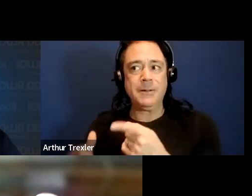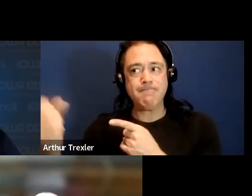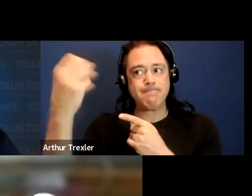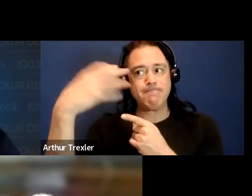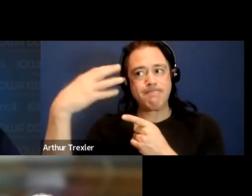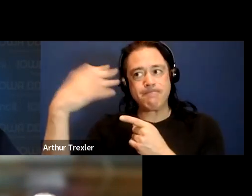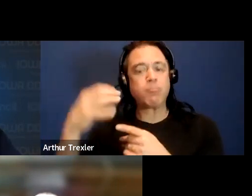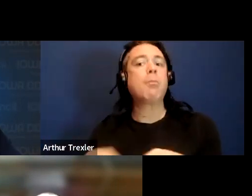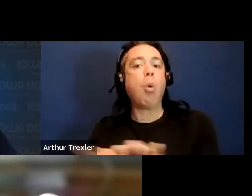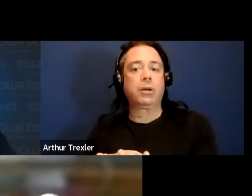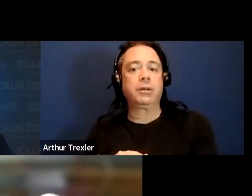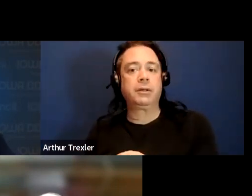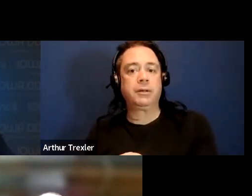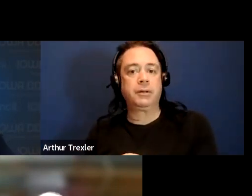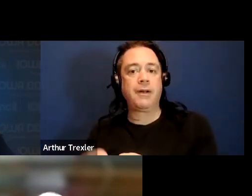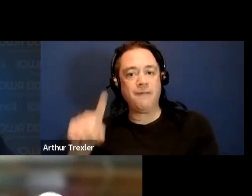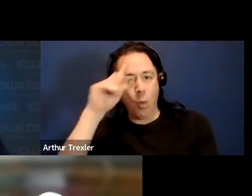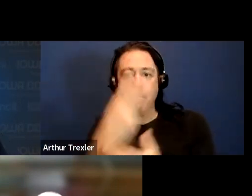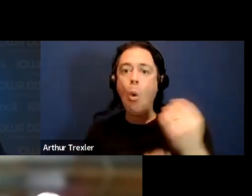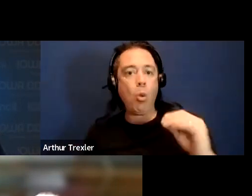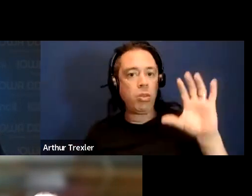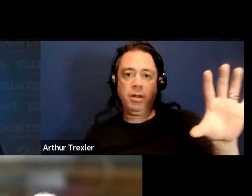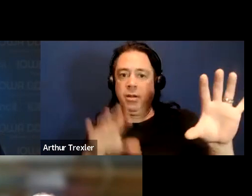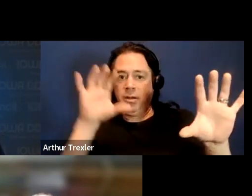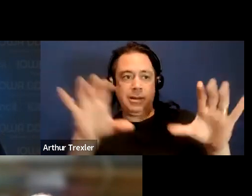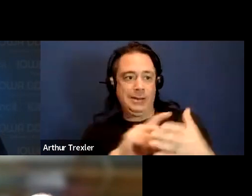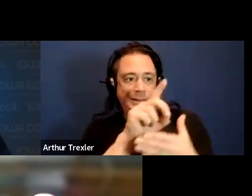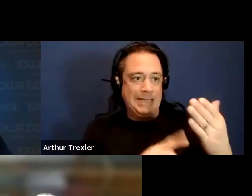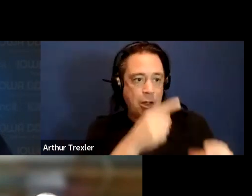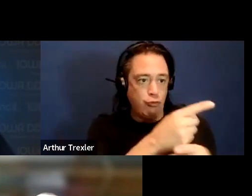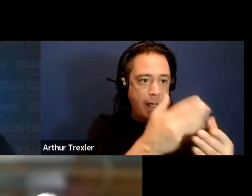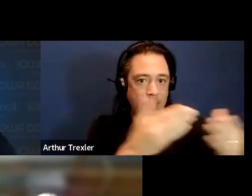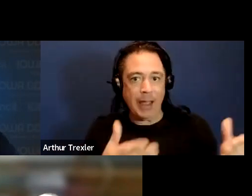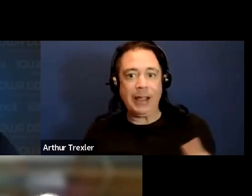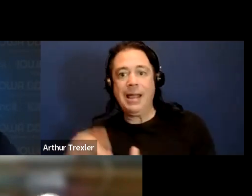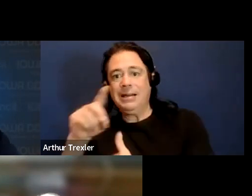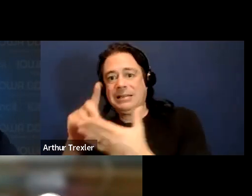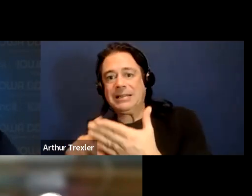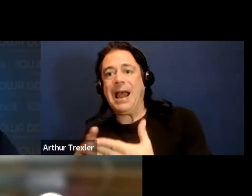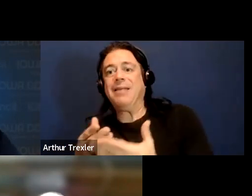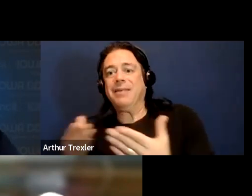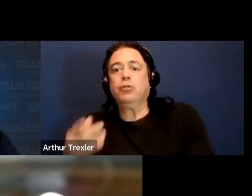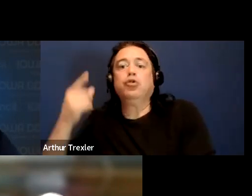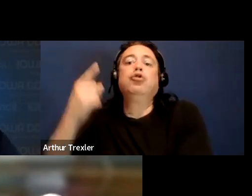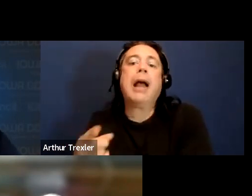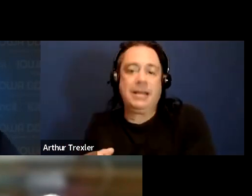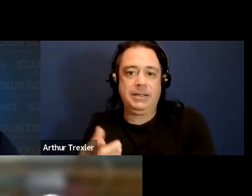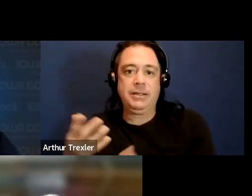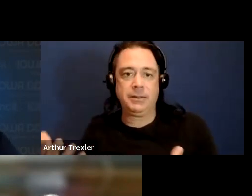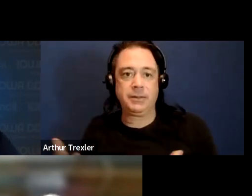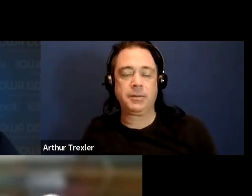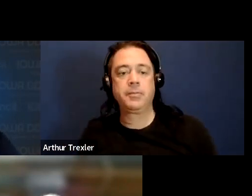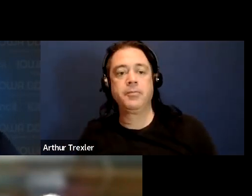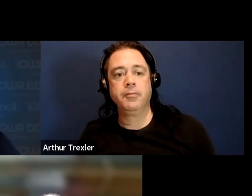through both phases of designing the right things and designing things right.